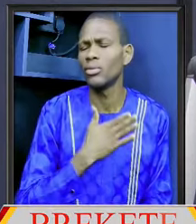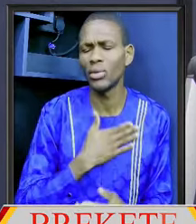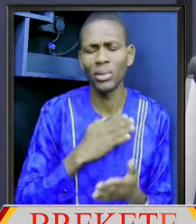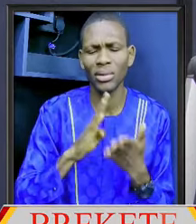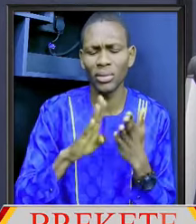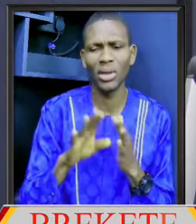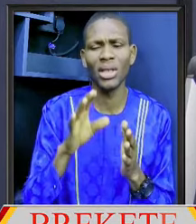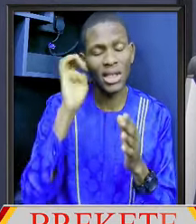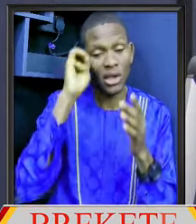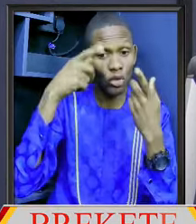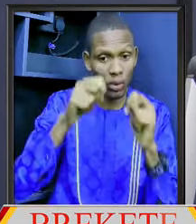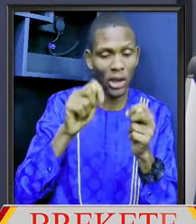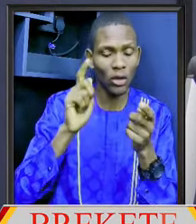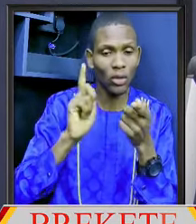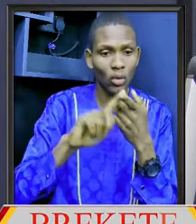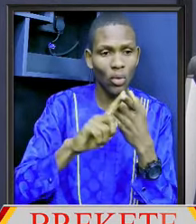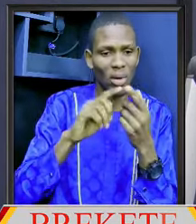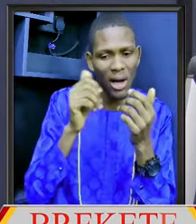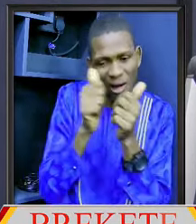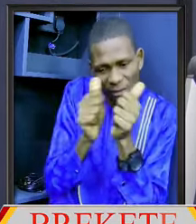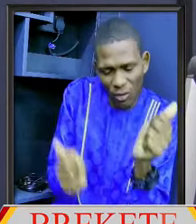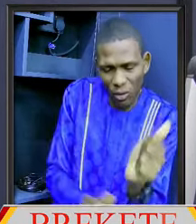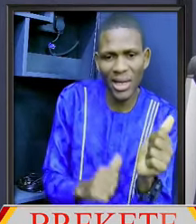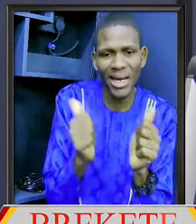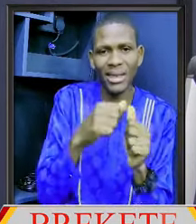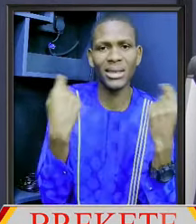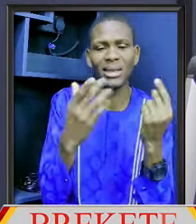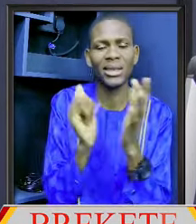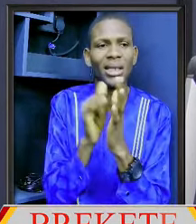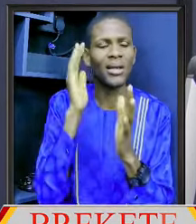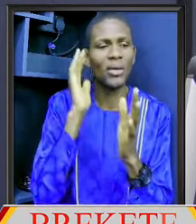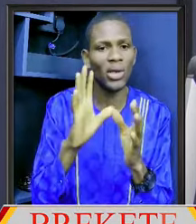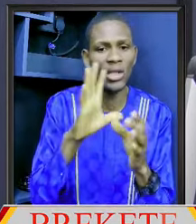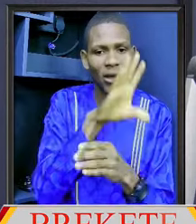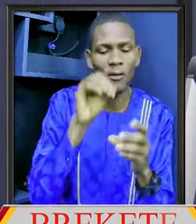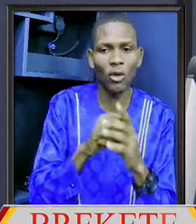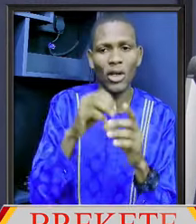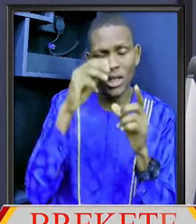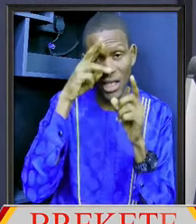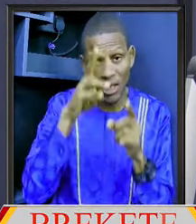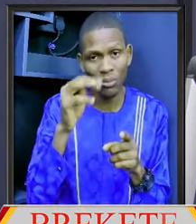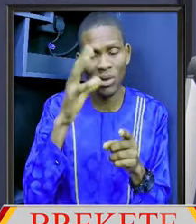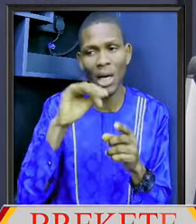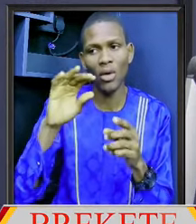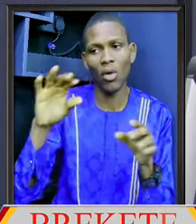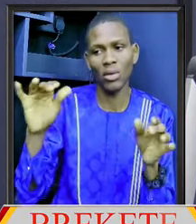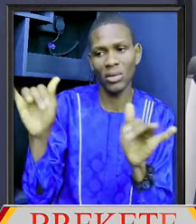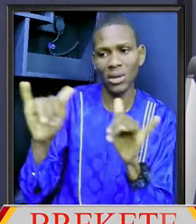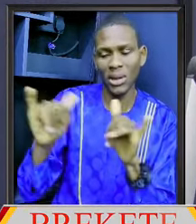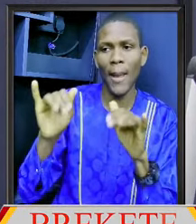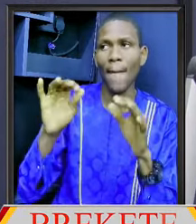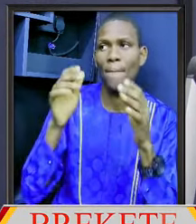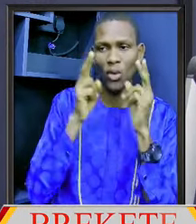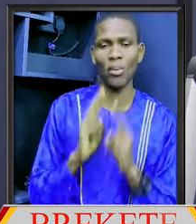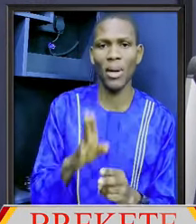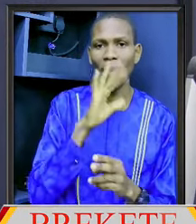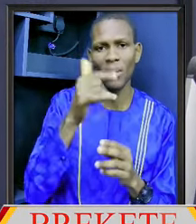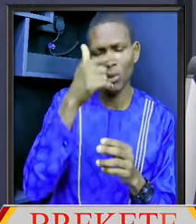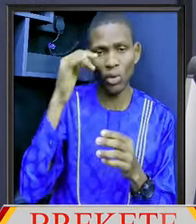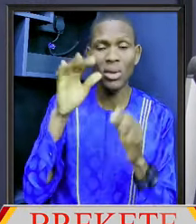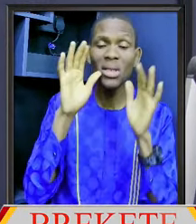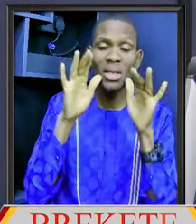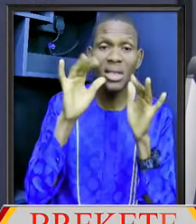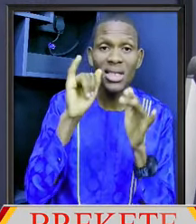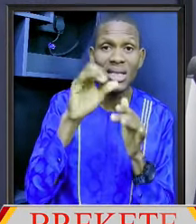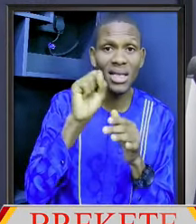sin that will involve me and a fellow human being. Because